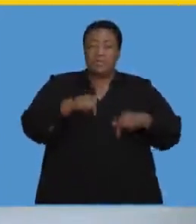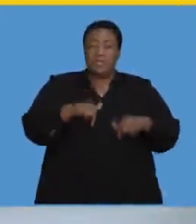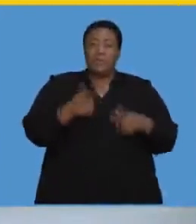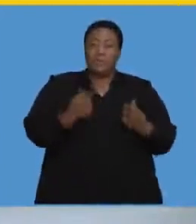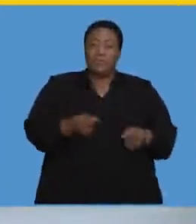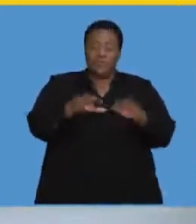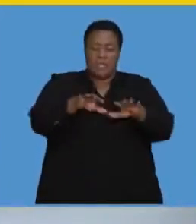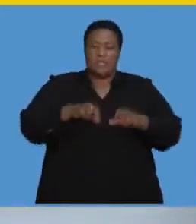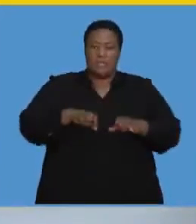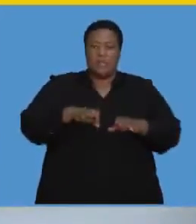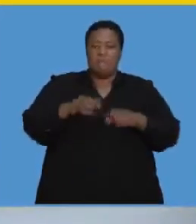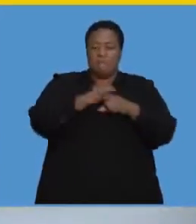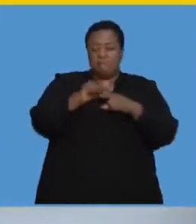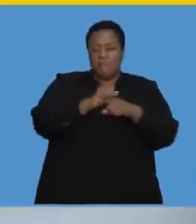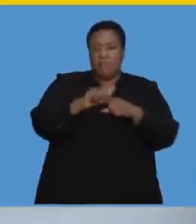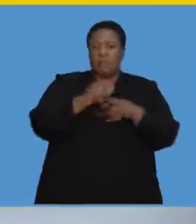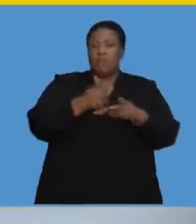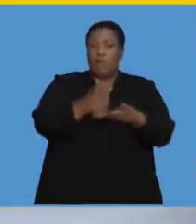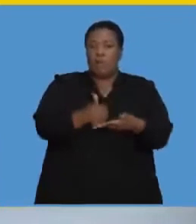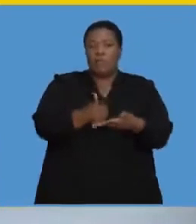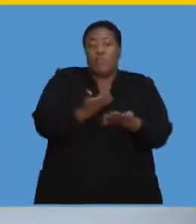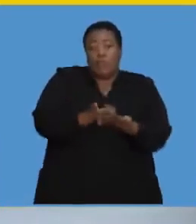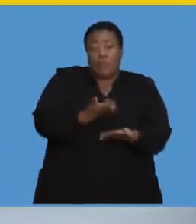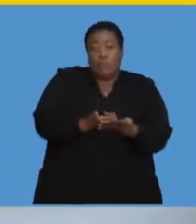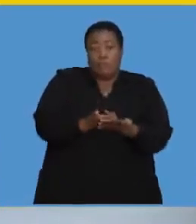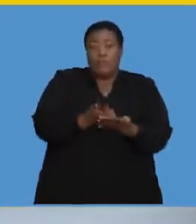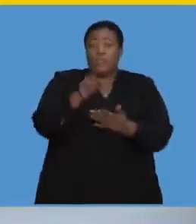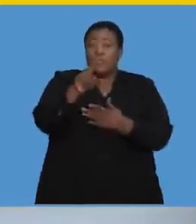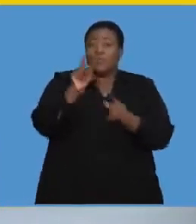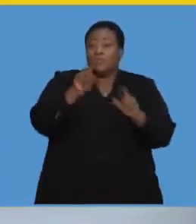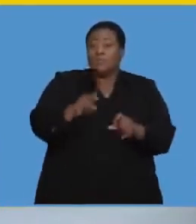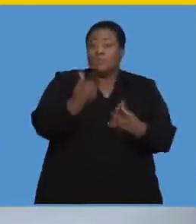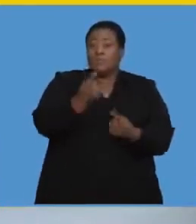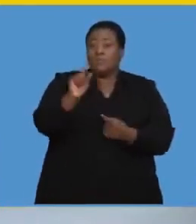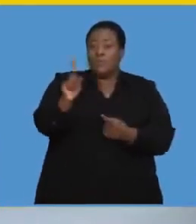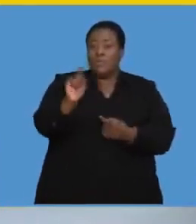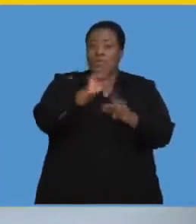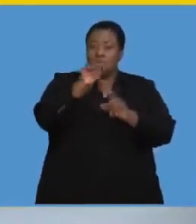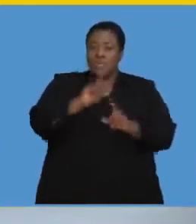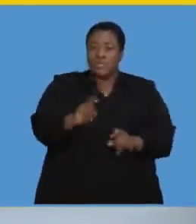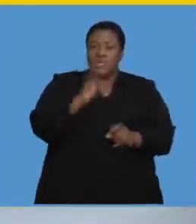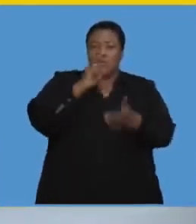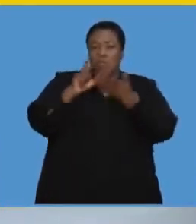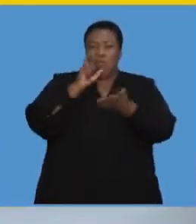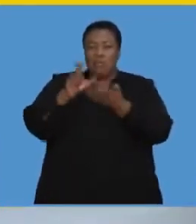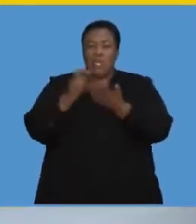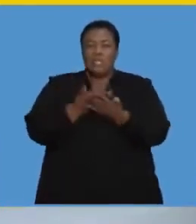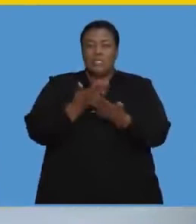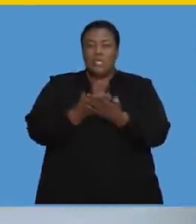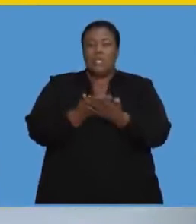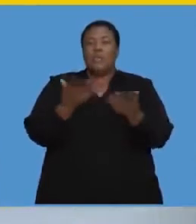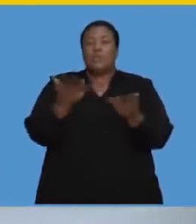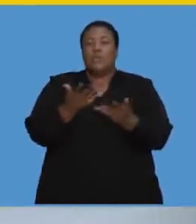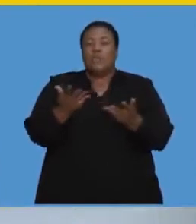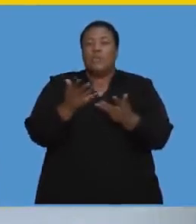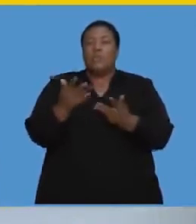doing your exam prep to help you with economics. All you need to do to send your questions and comments through is follow Matrix on